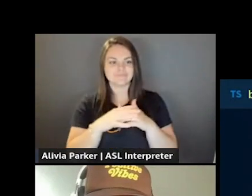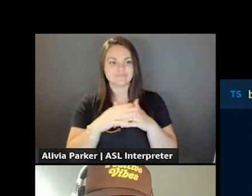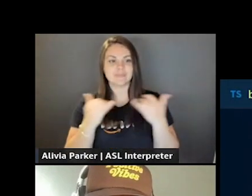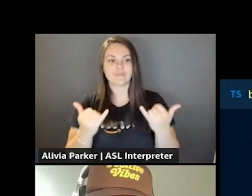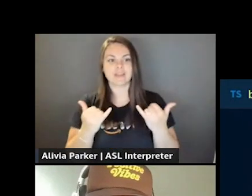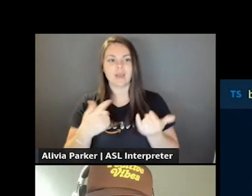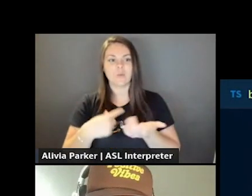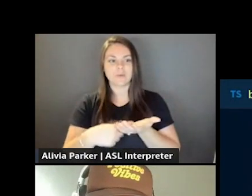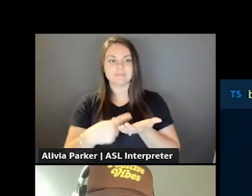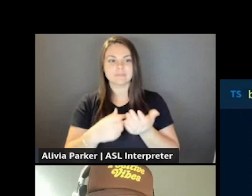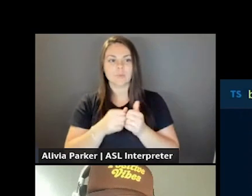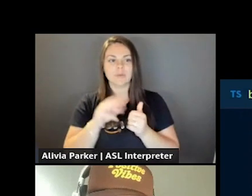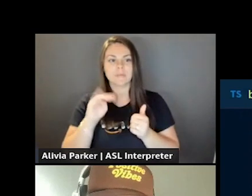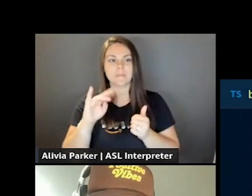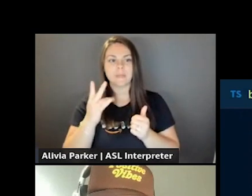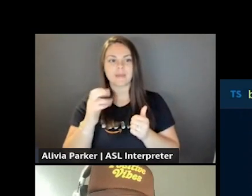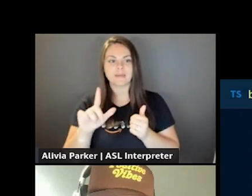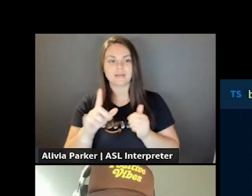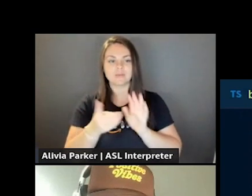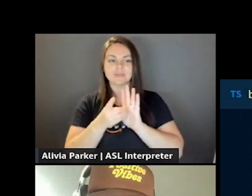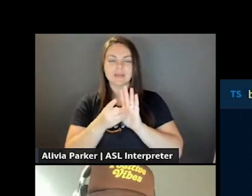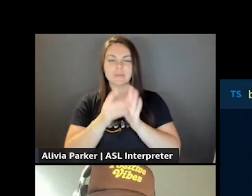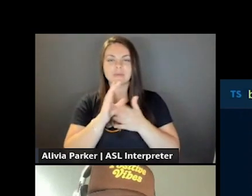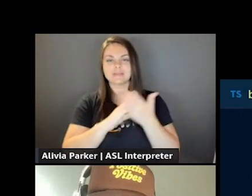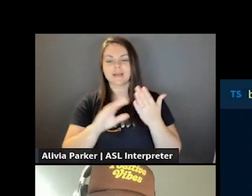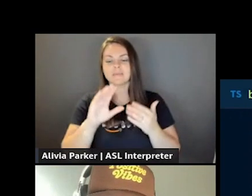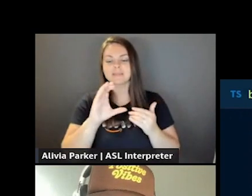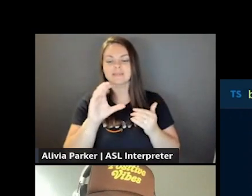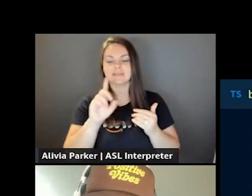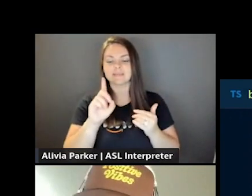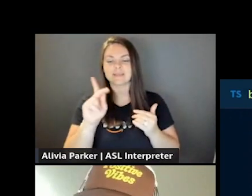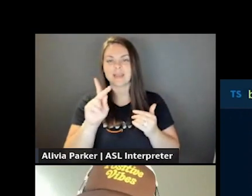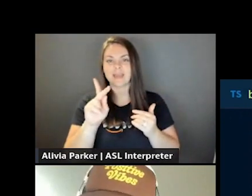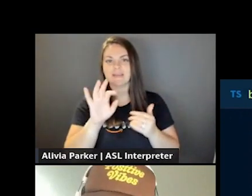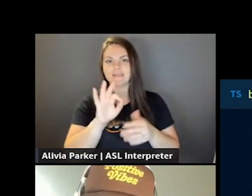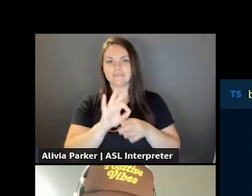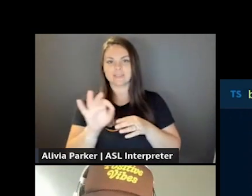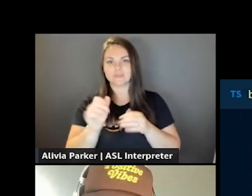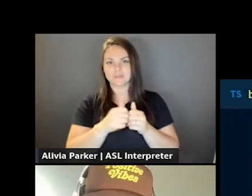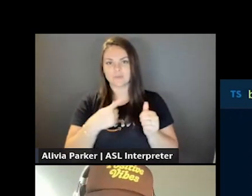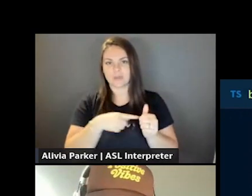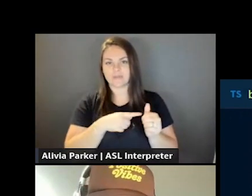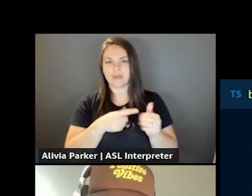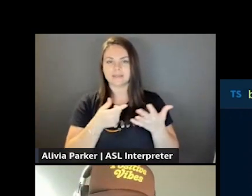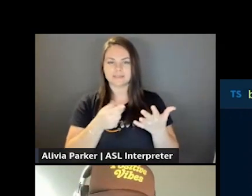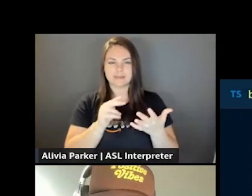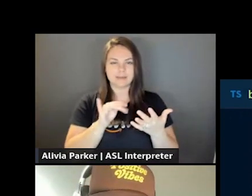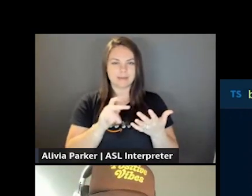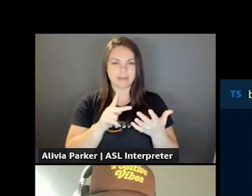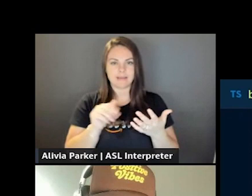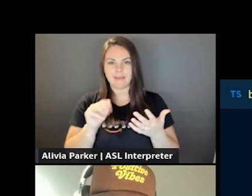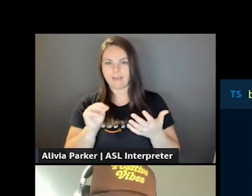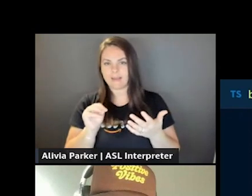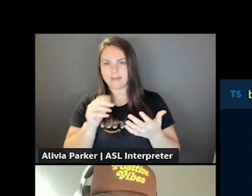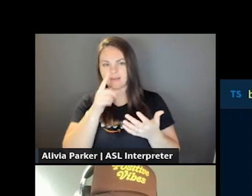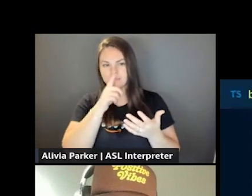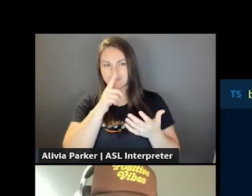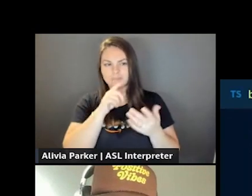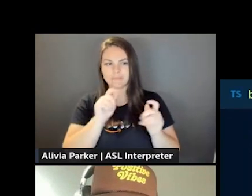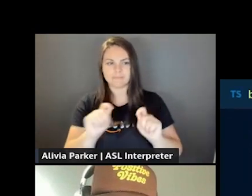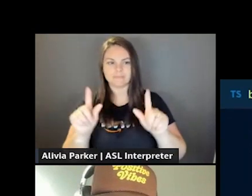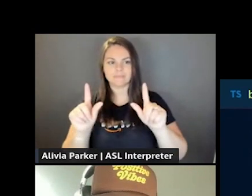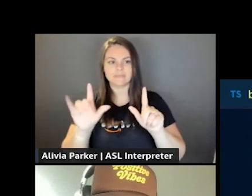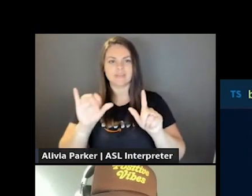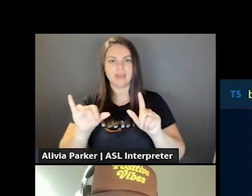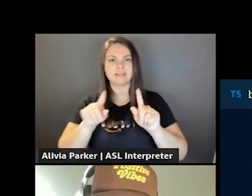some Amplify CDK features with us. And while we're waiting, Nick or Am, can you bring up the survey